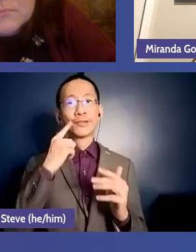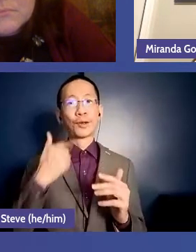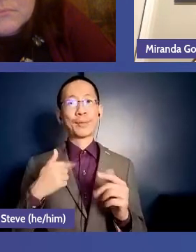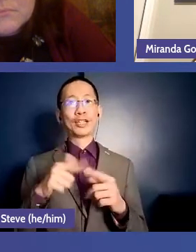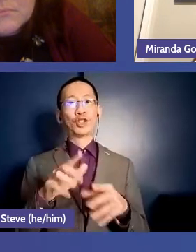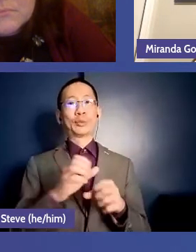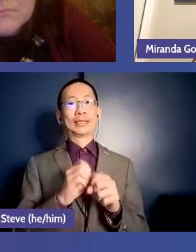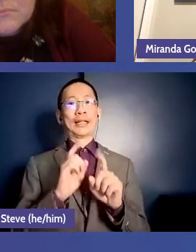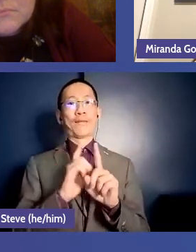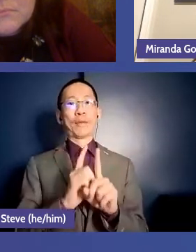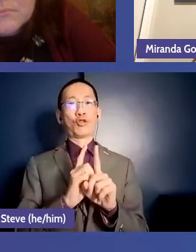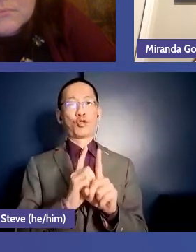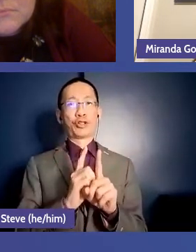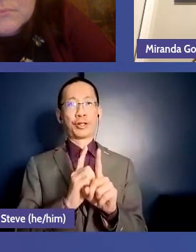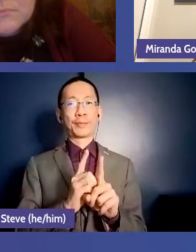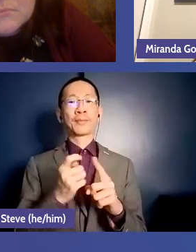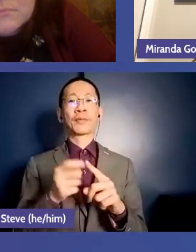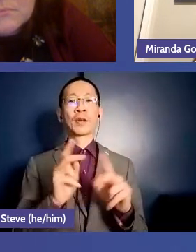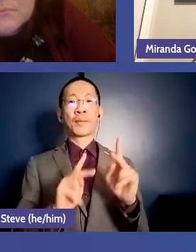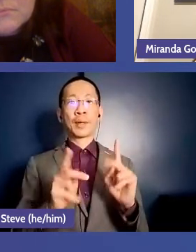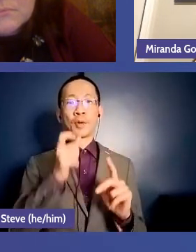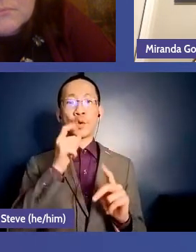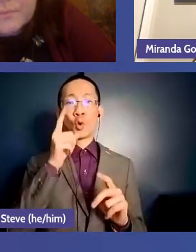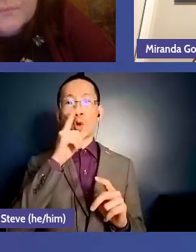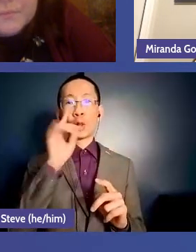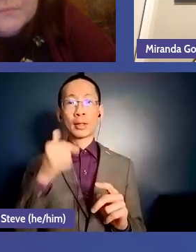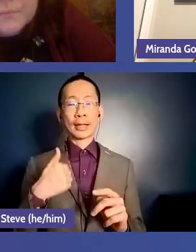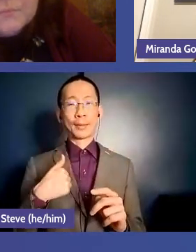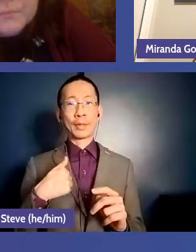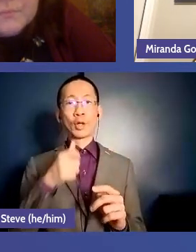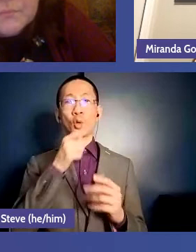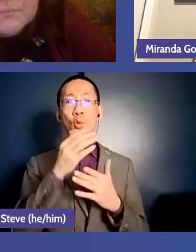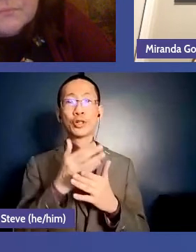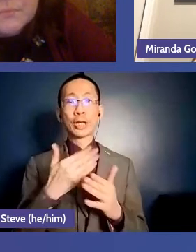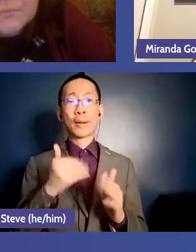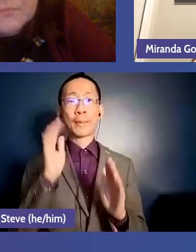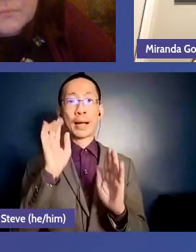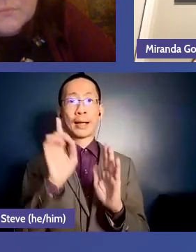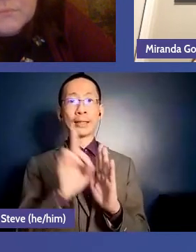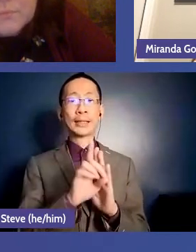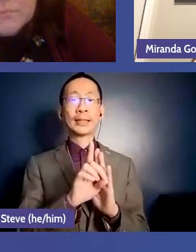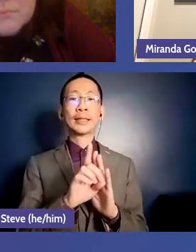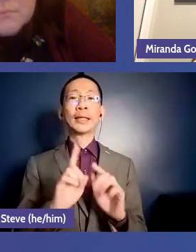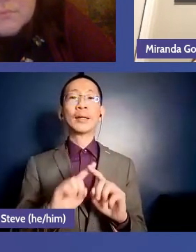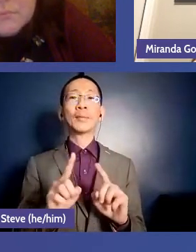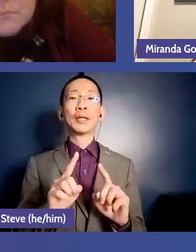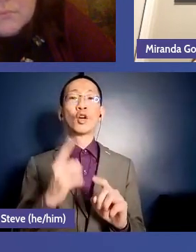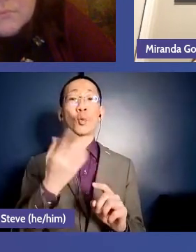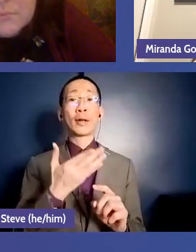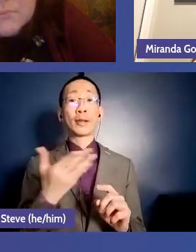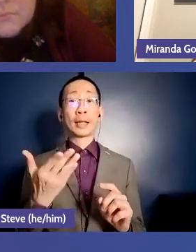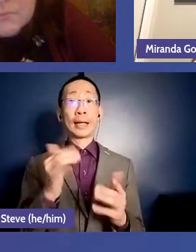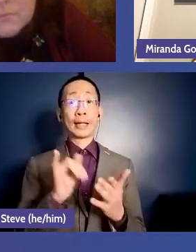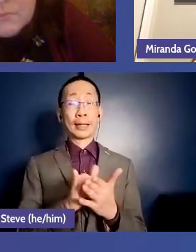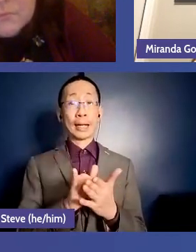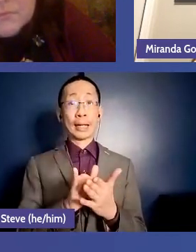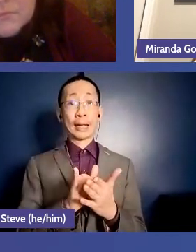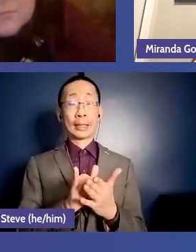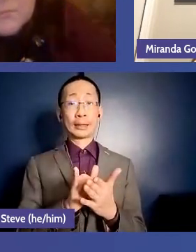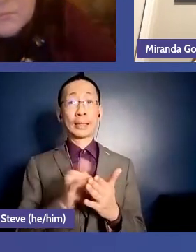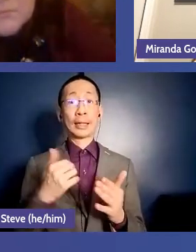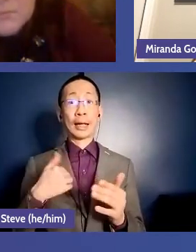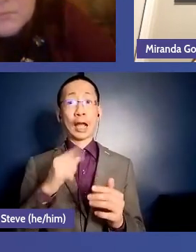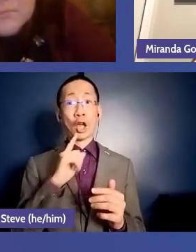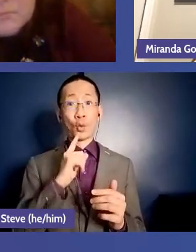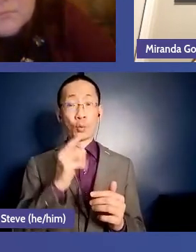receive mentorship from people who looked like me, who shared my identity. But one thing that I